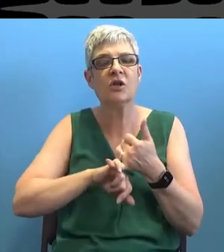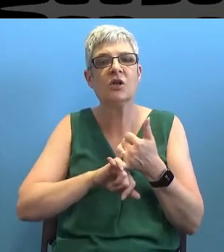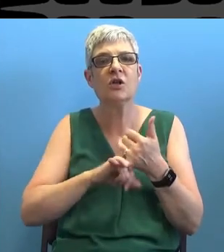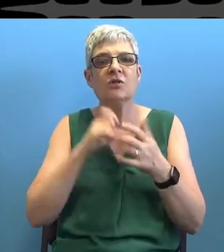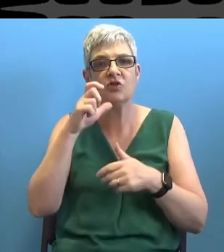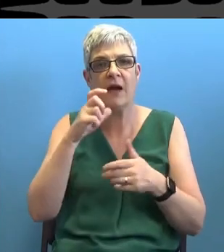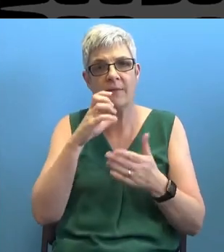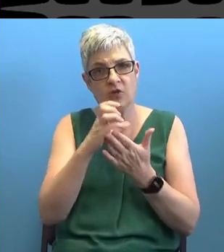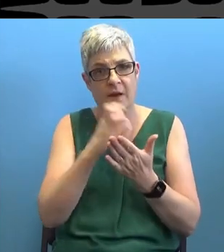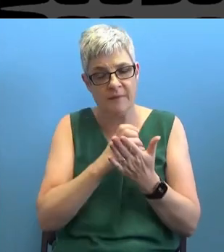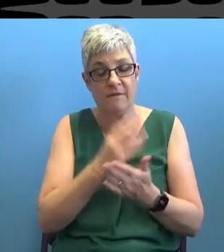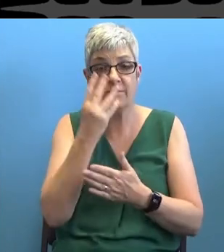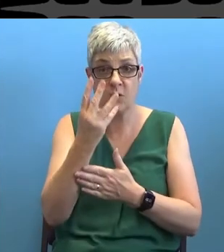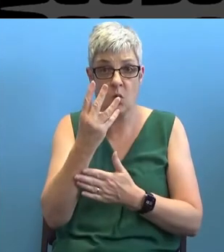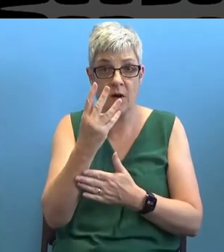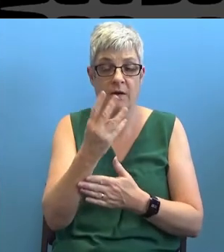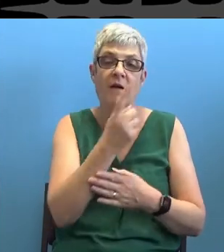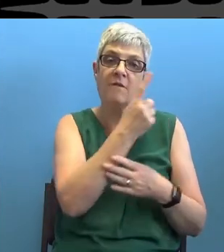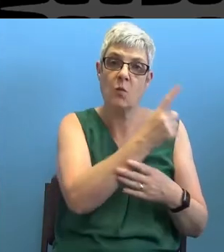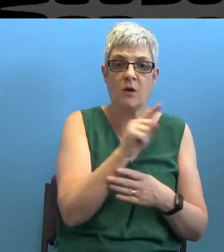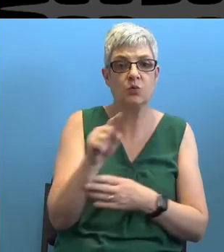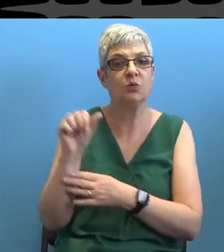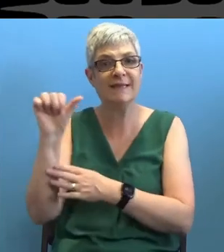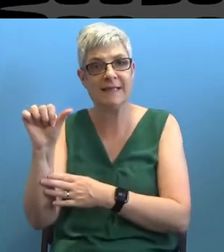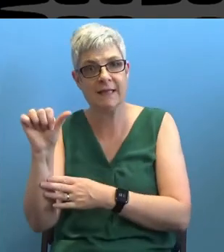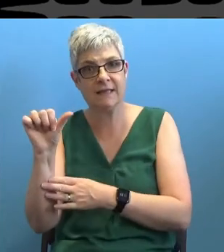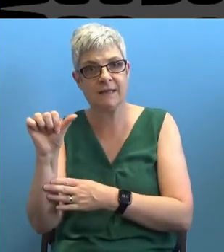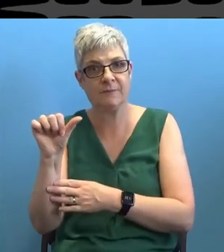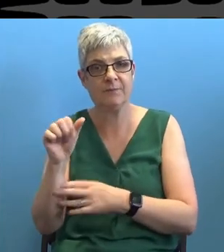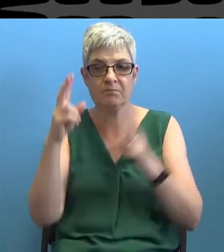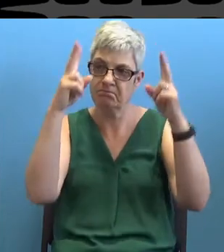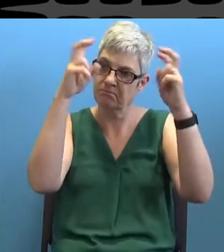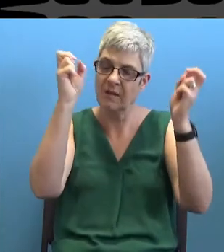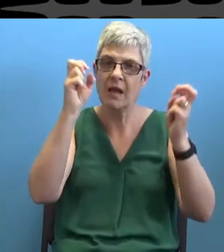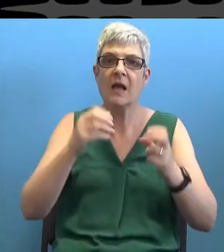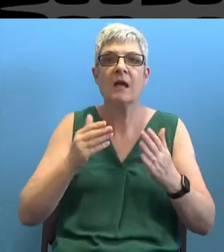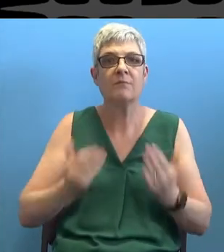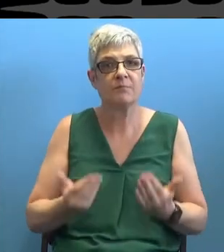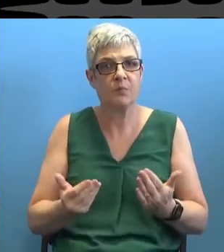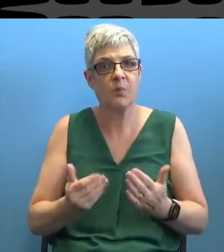6. It's entitled Present Weakness and Resurrection Life.